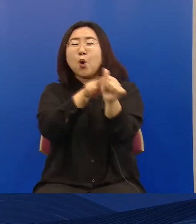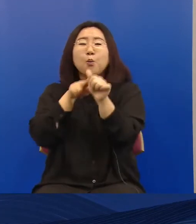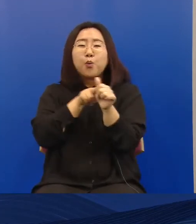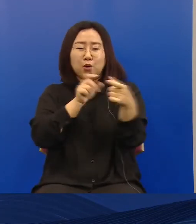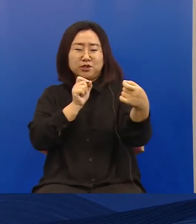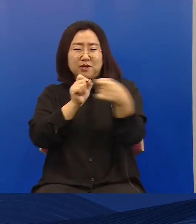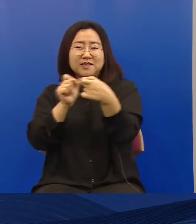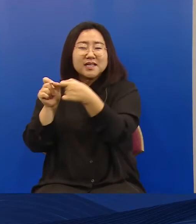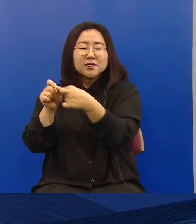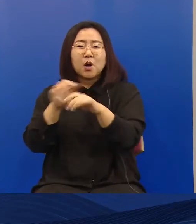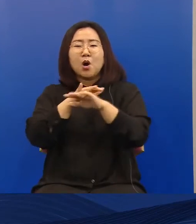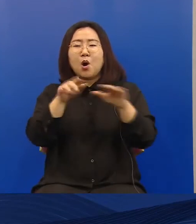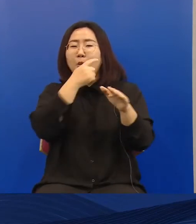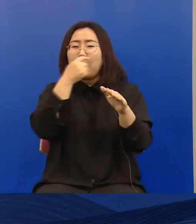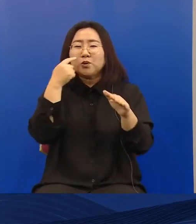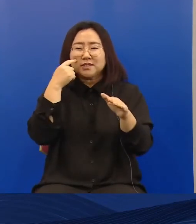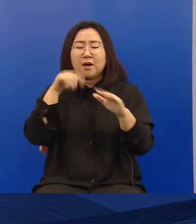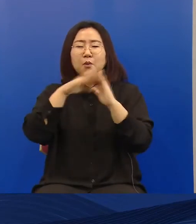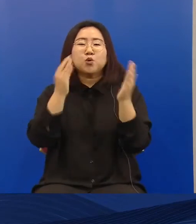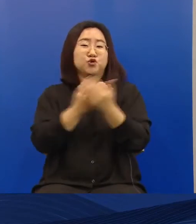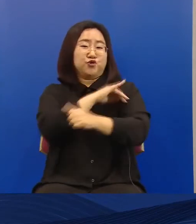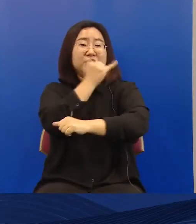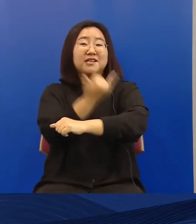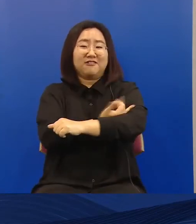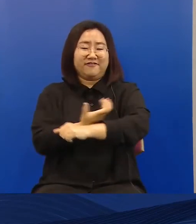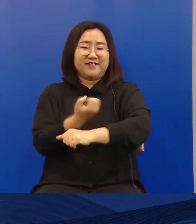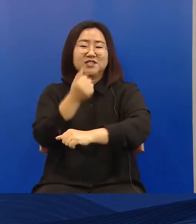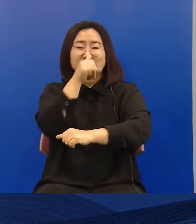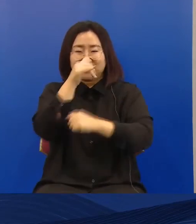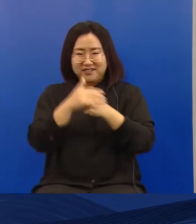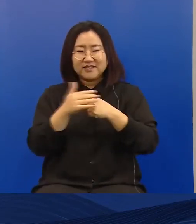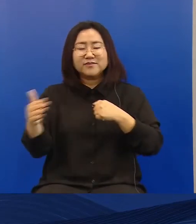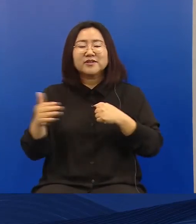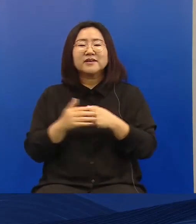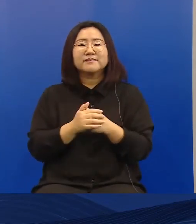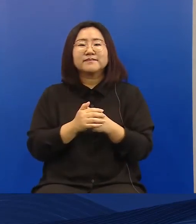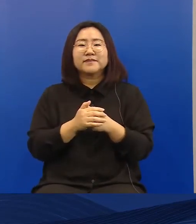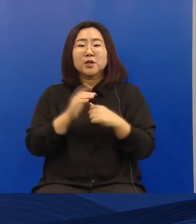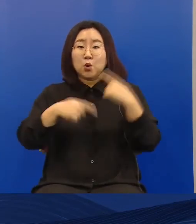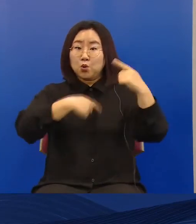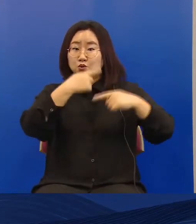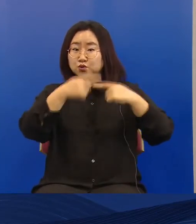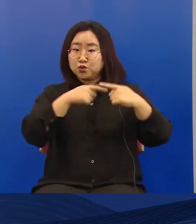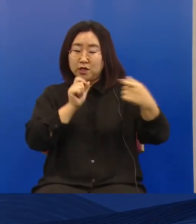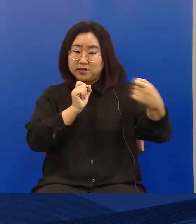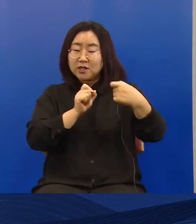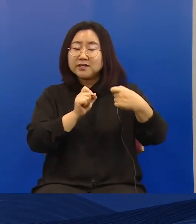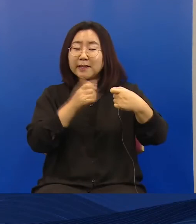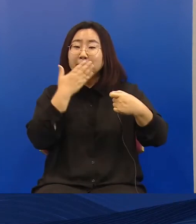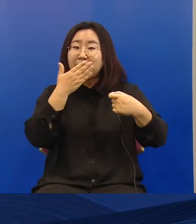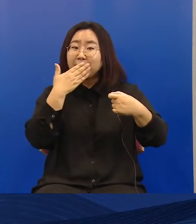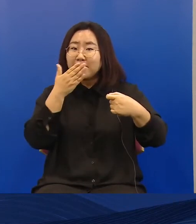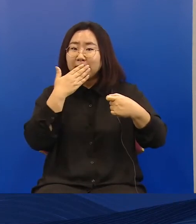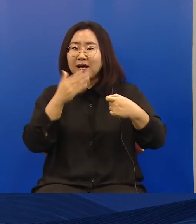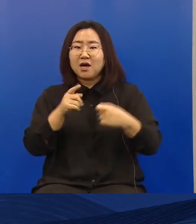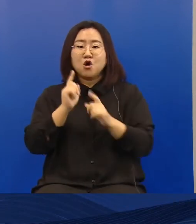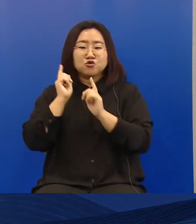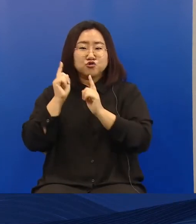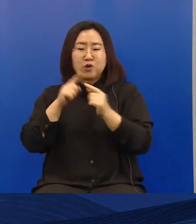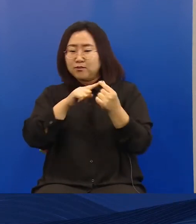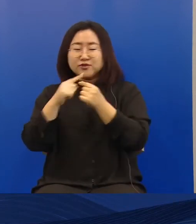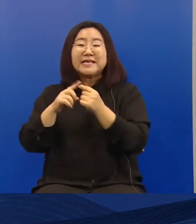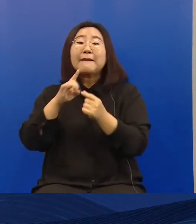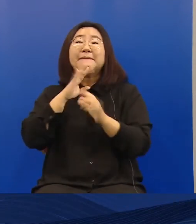right that all of us enjoy, and access in sign language, not just spoken language or written language.